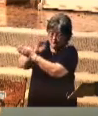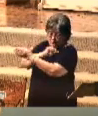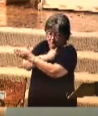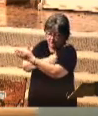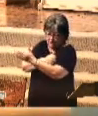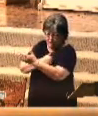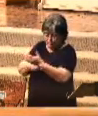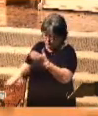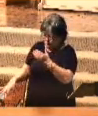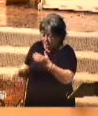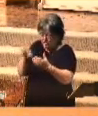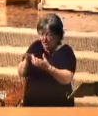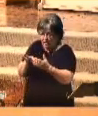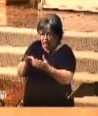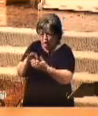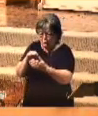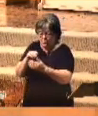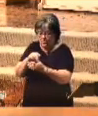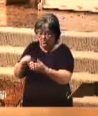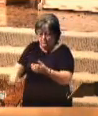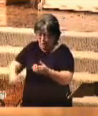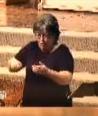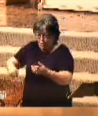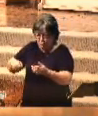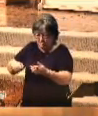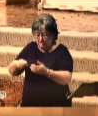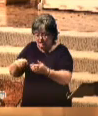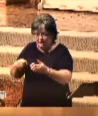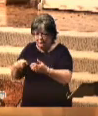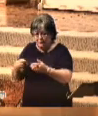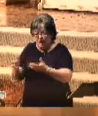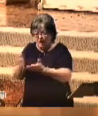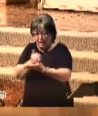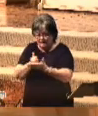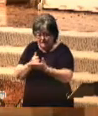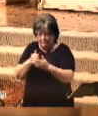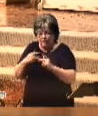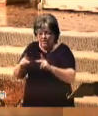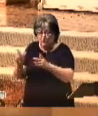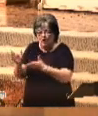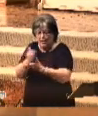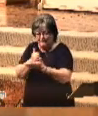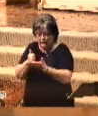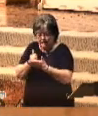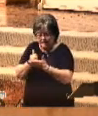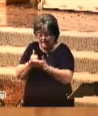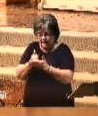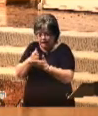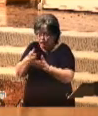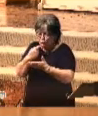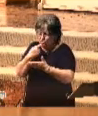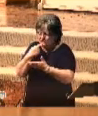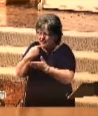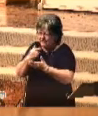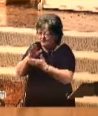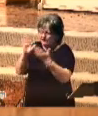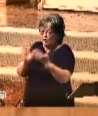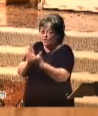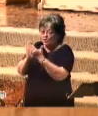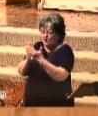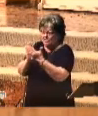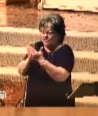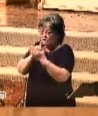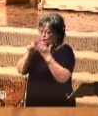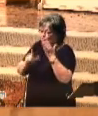ladies, and pull out that offering. To reach in your wallet, gentlemen, and pull out that offering and put it in the offering plate. And you say before God, Lord,